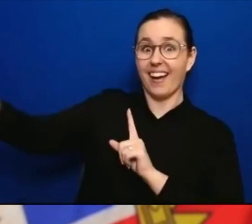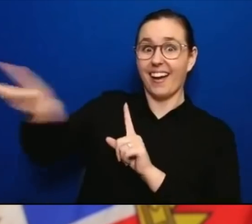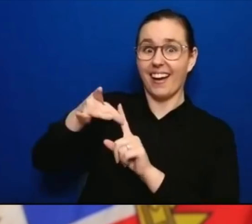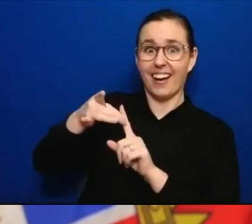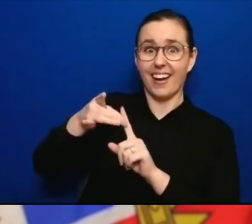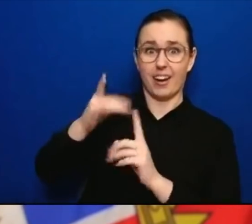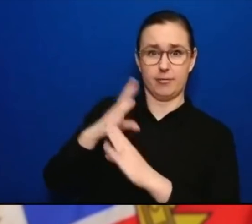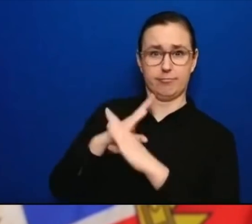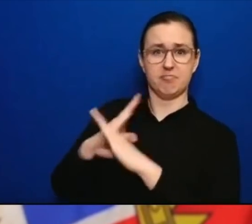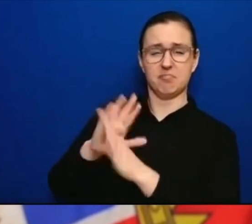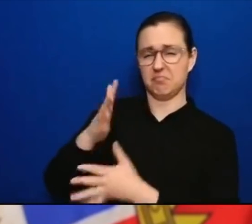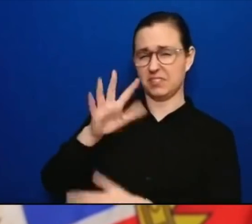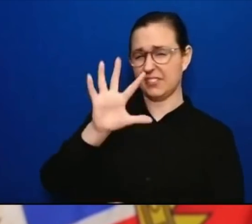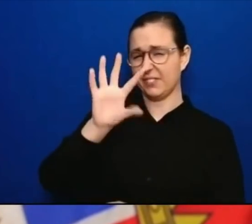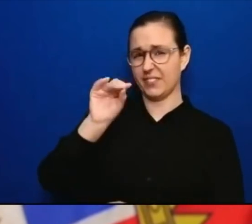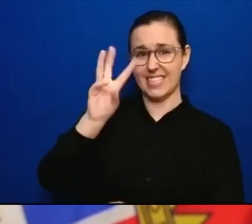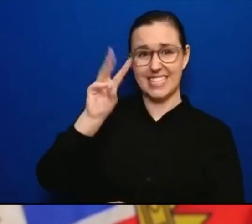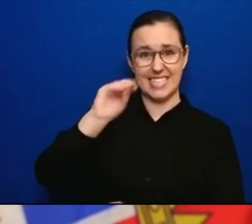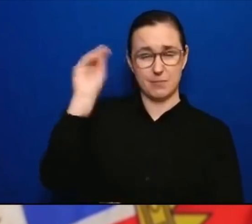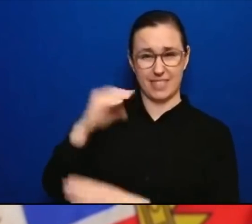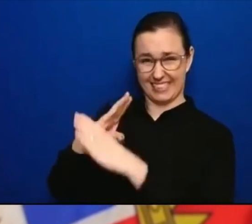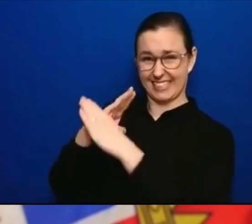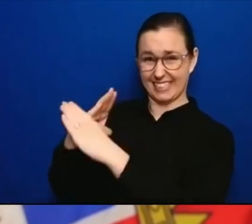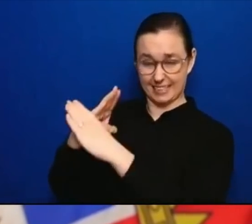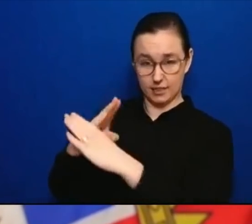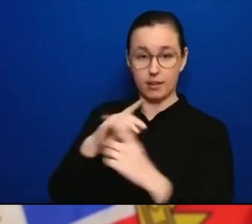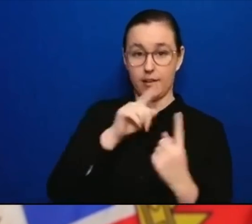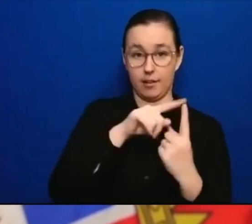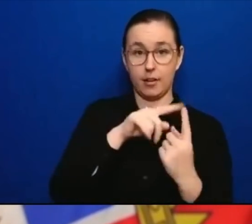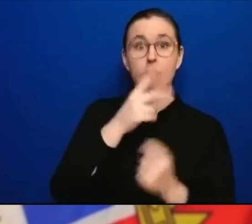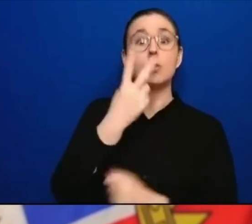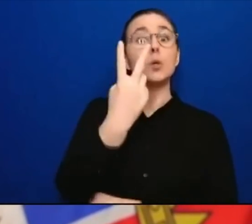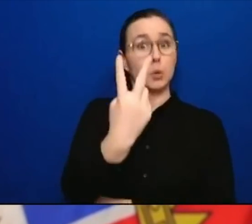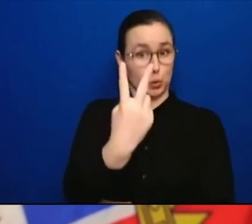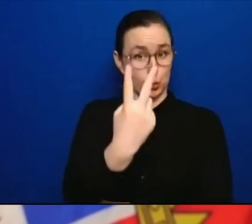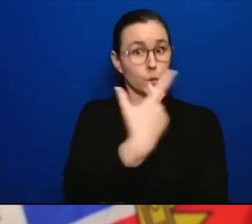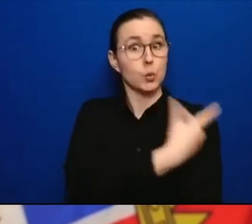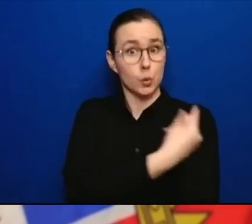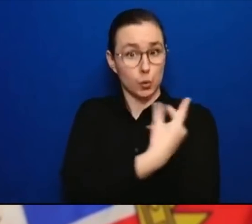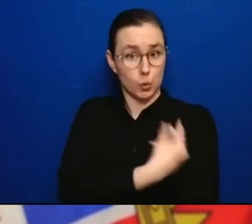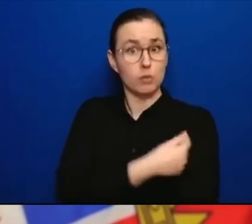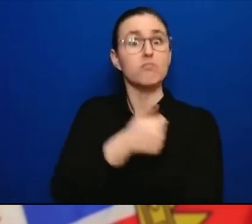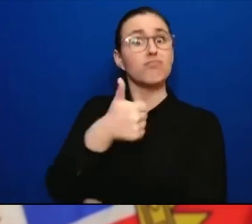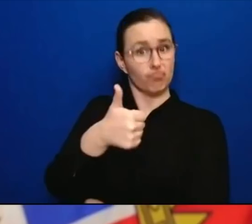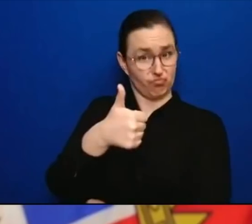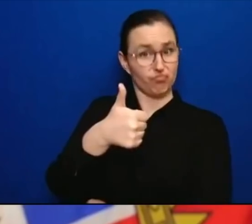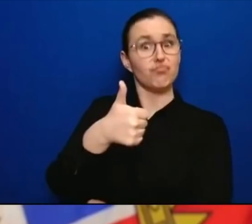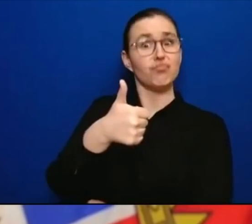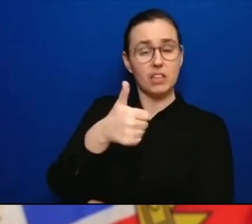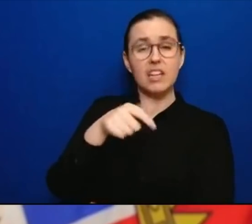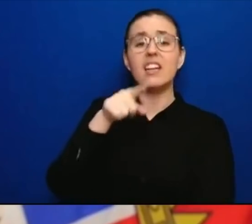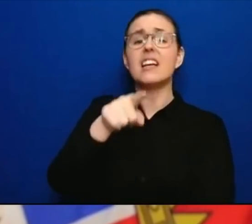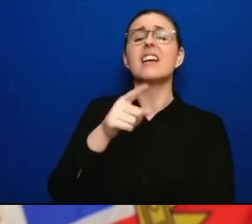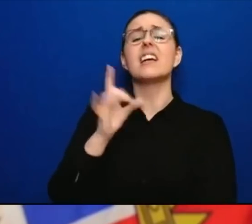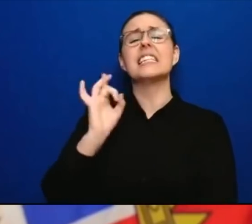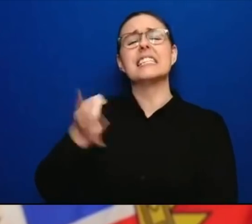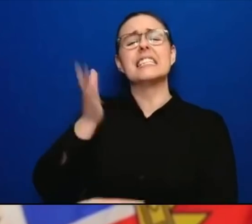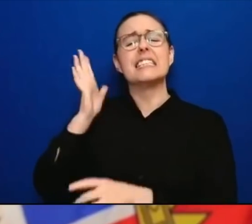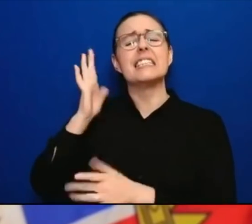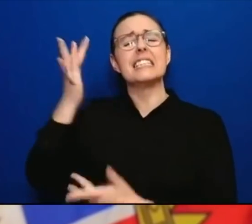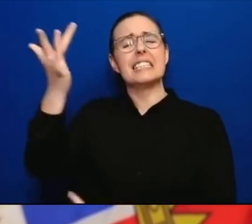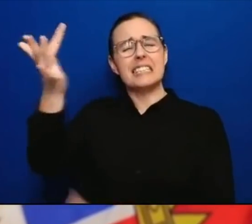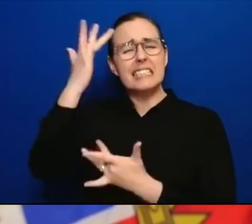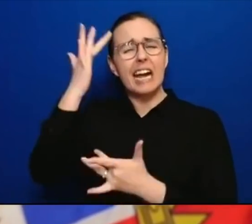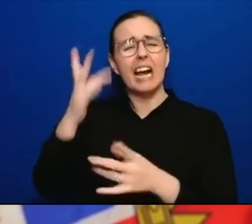Omicron. So we know now that 2 doses does give really good, strong, longer-lasting protection against severe illness